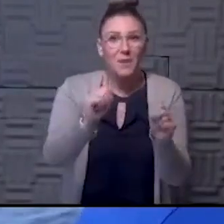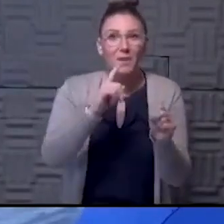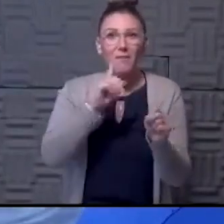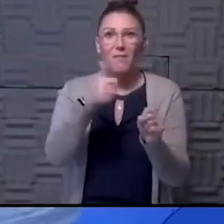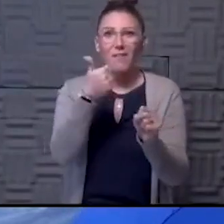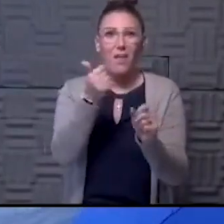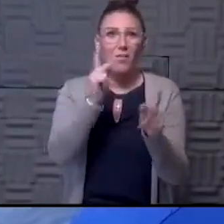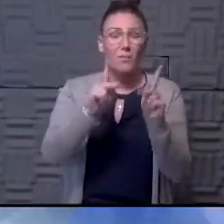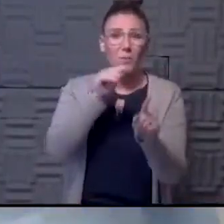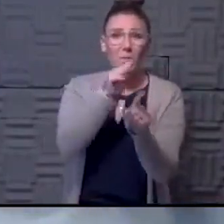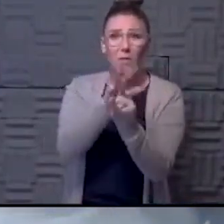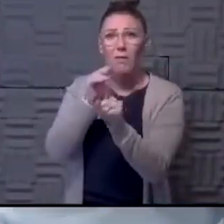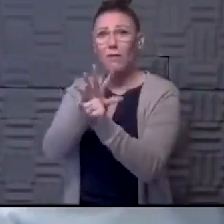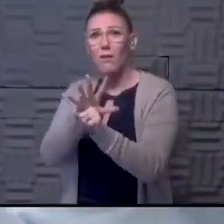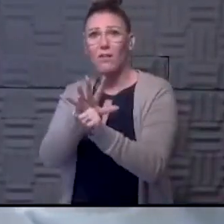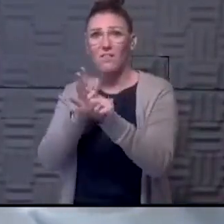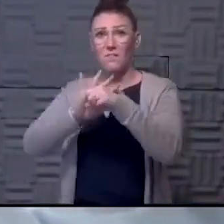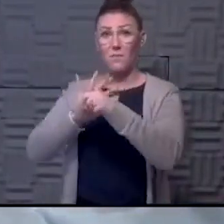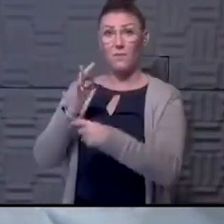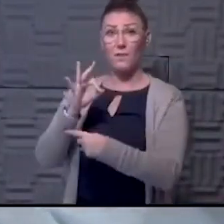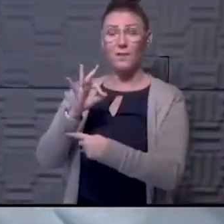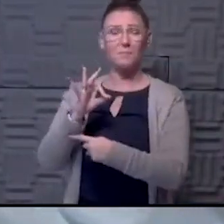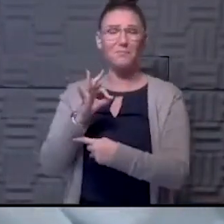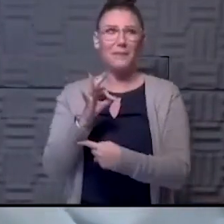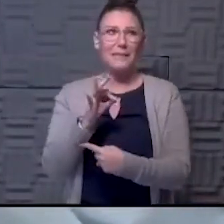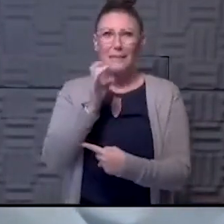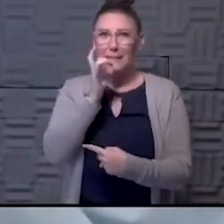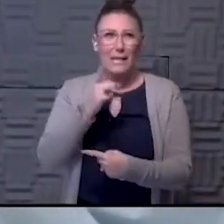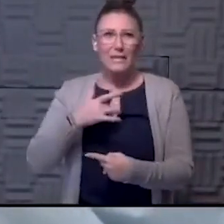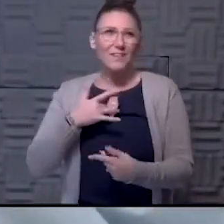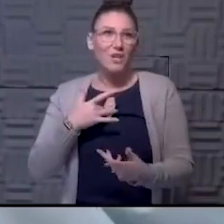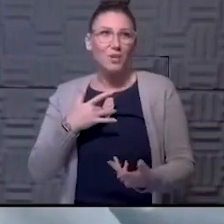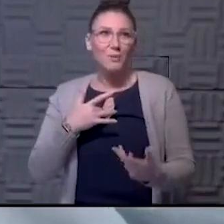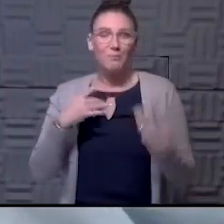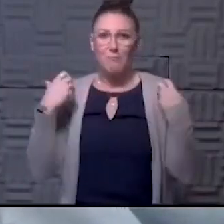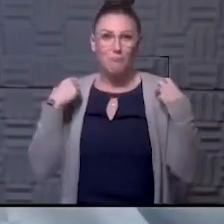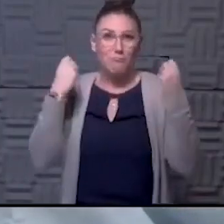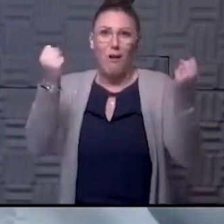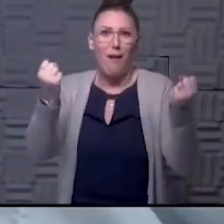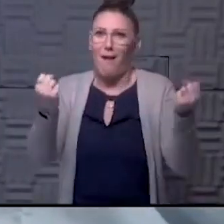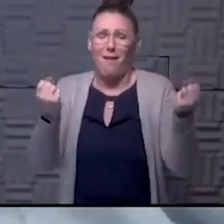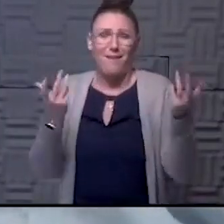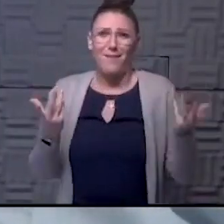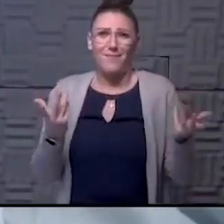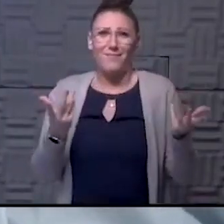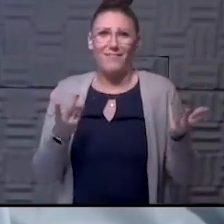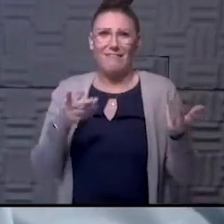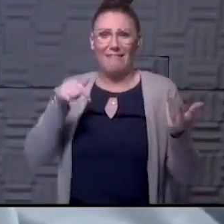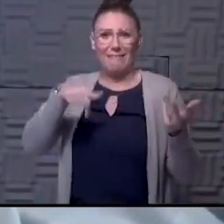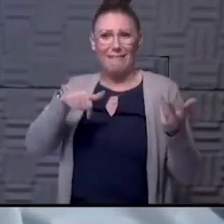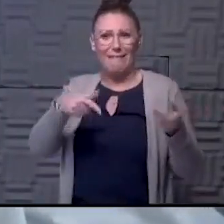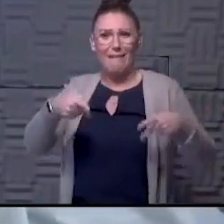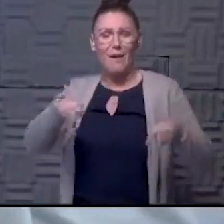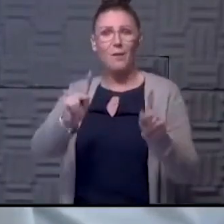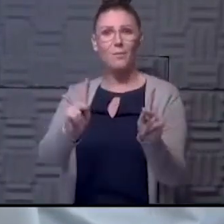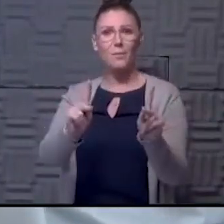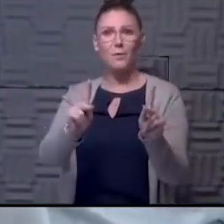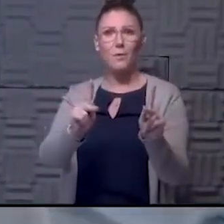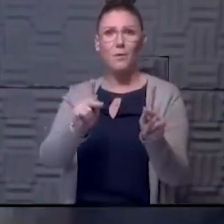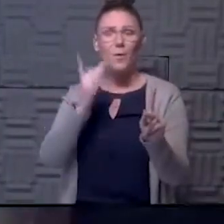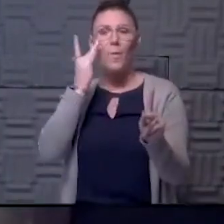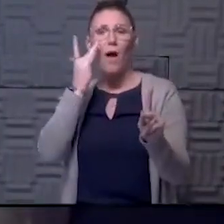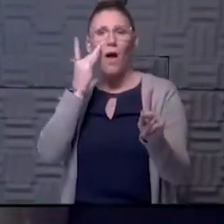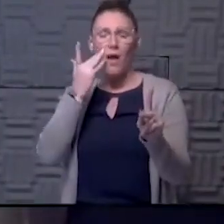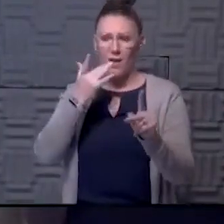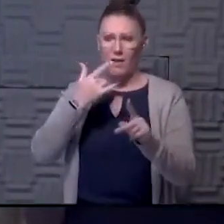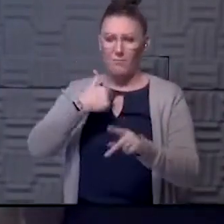by COVID-19, I didn't feel like I was being brave at all. This is an opportunity for me to make sure